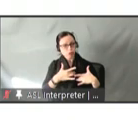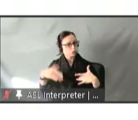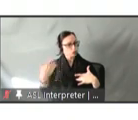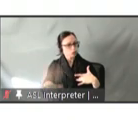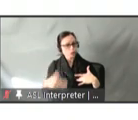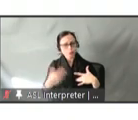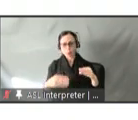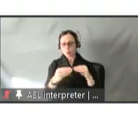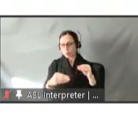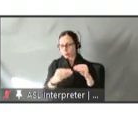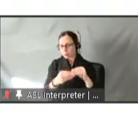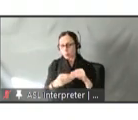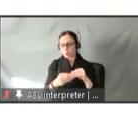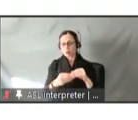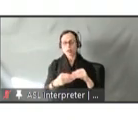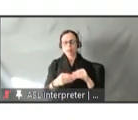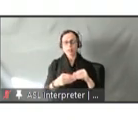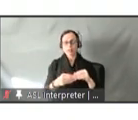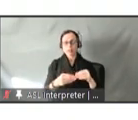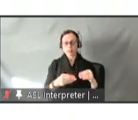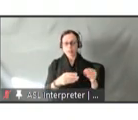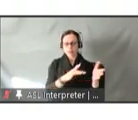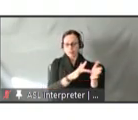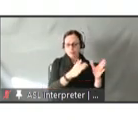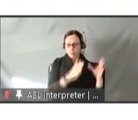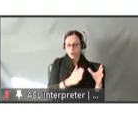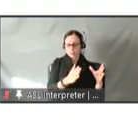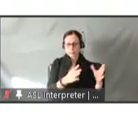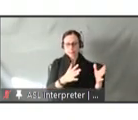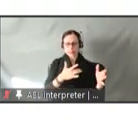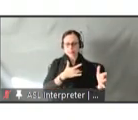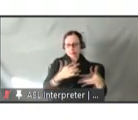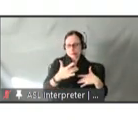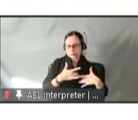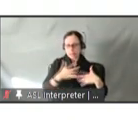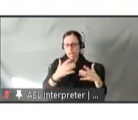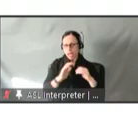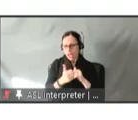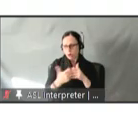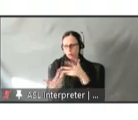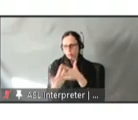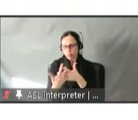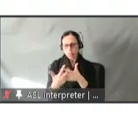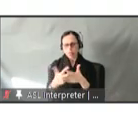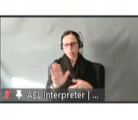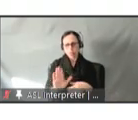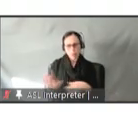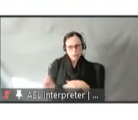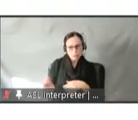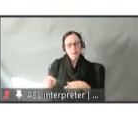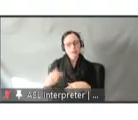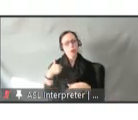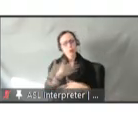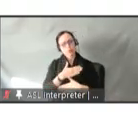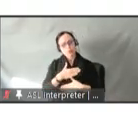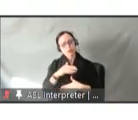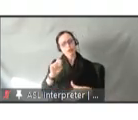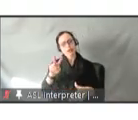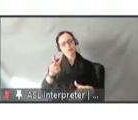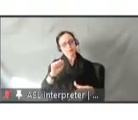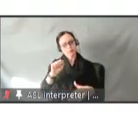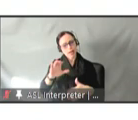team members regarding ability to continue to meet patient needs. But we really appreciate the support of NVAC, and that concludes my